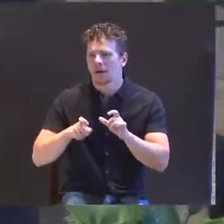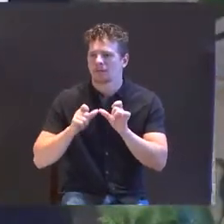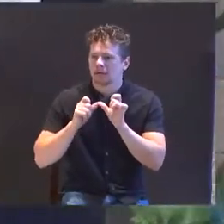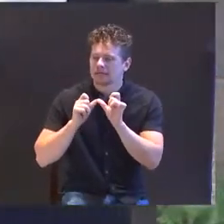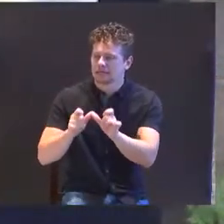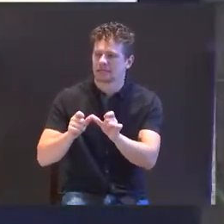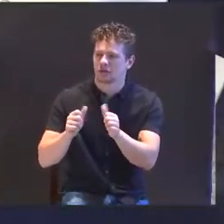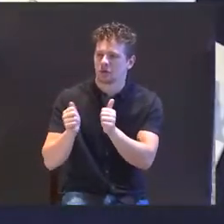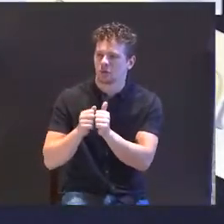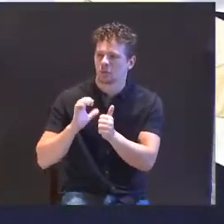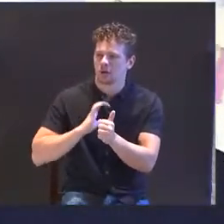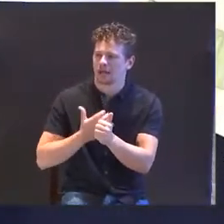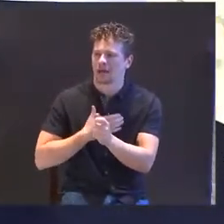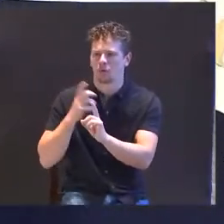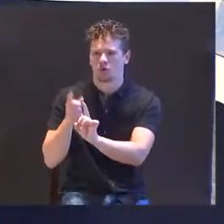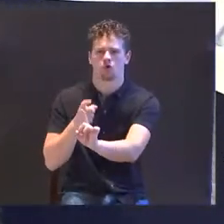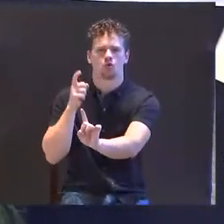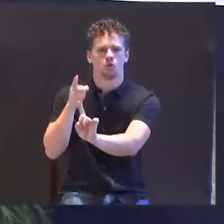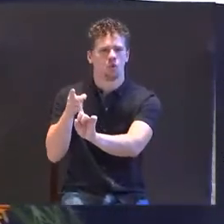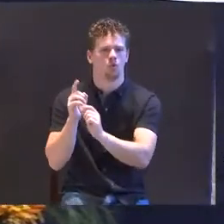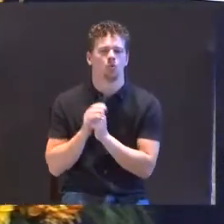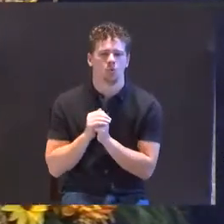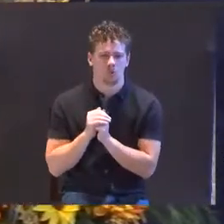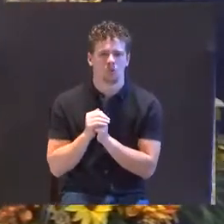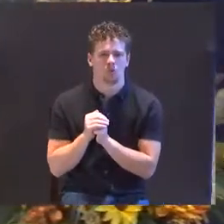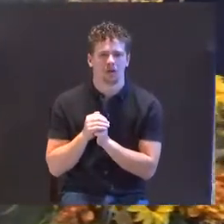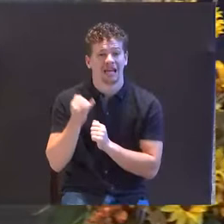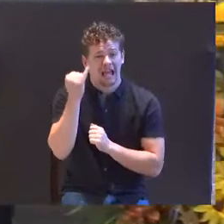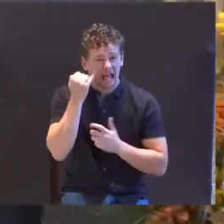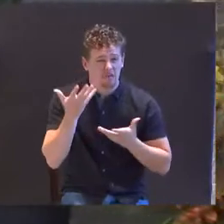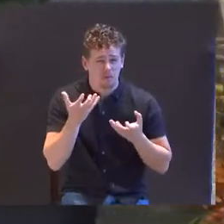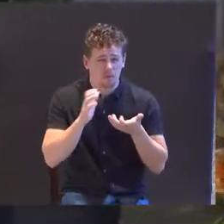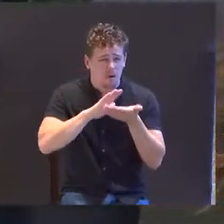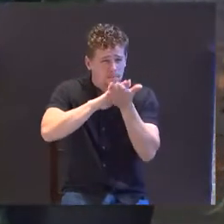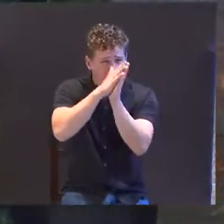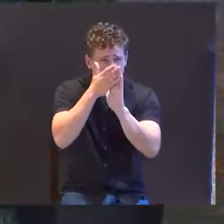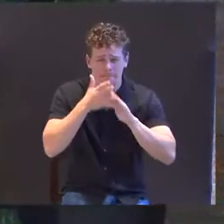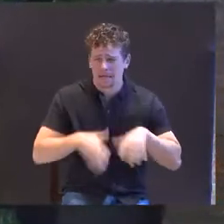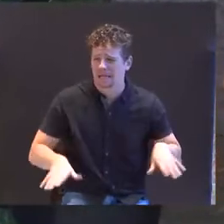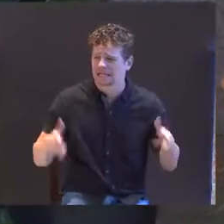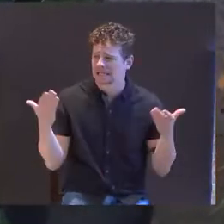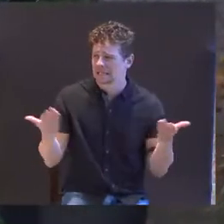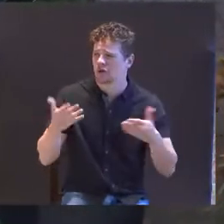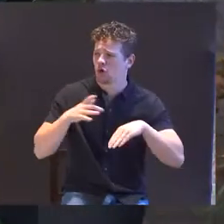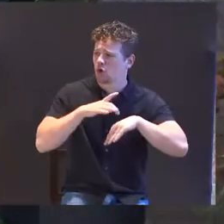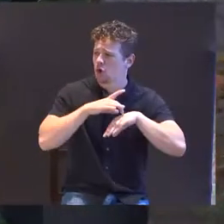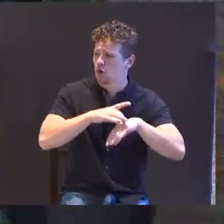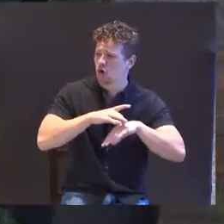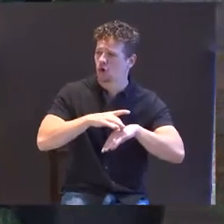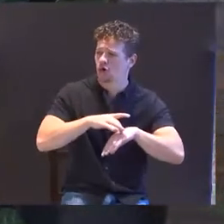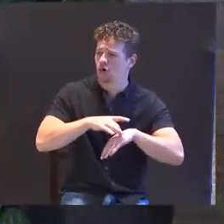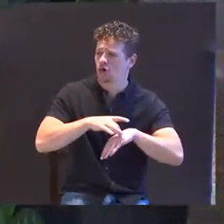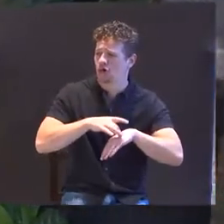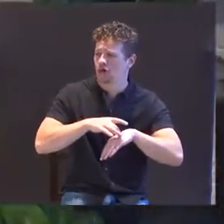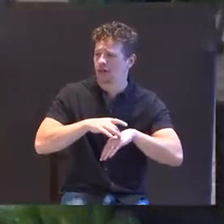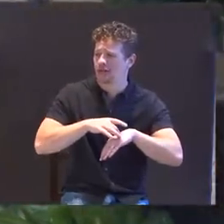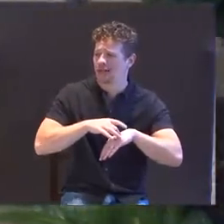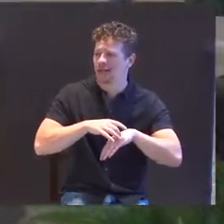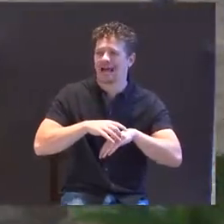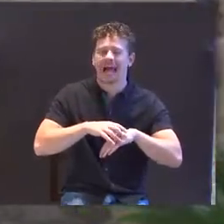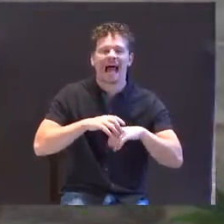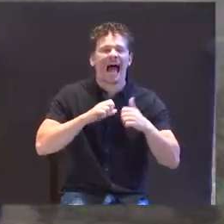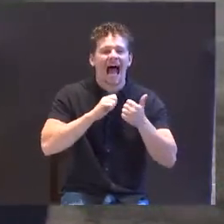want peace on this planet, if I want peace in my world, it's very simple. Then the means that I get